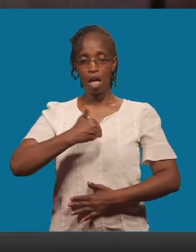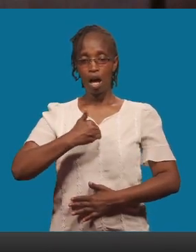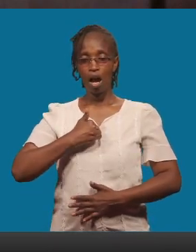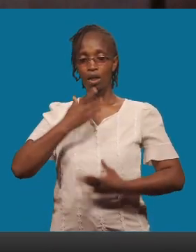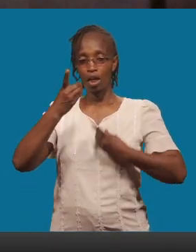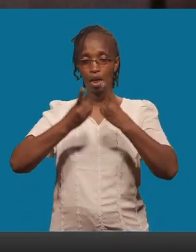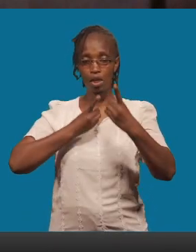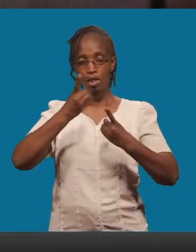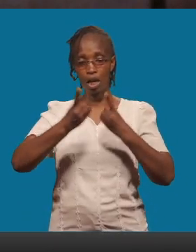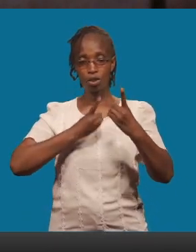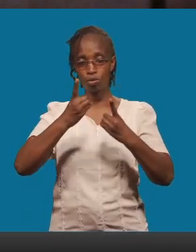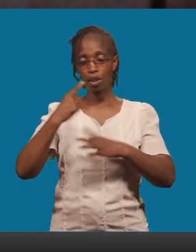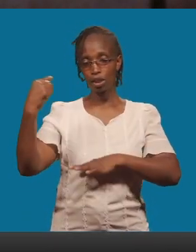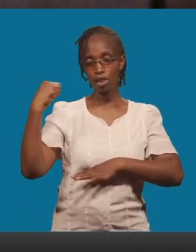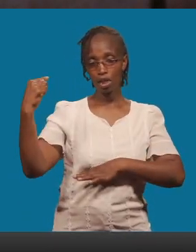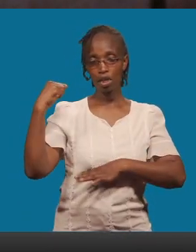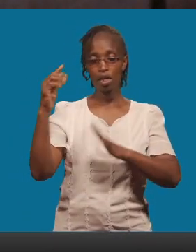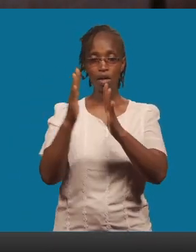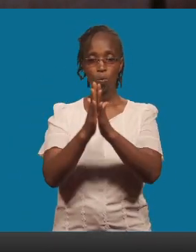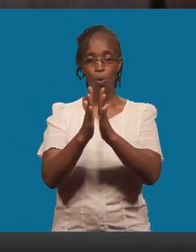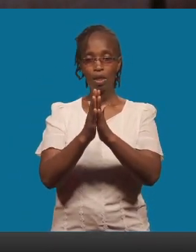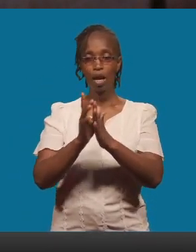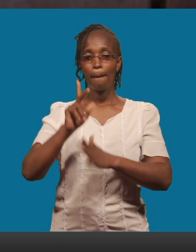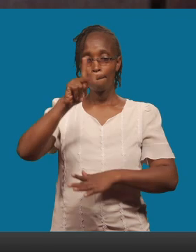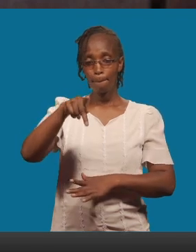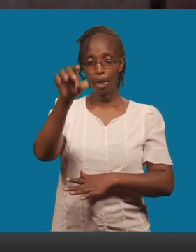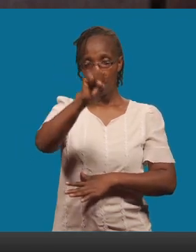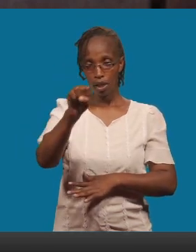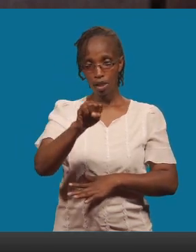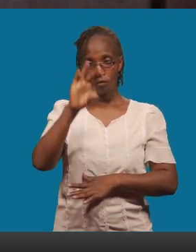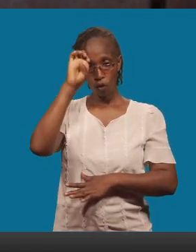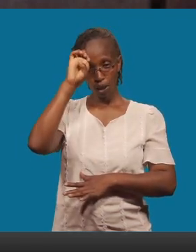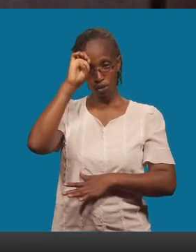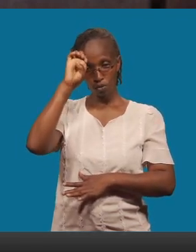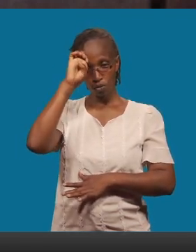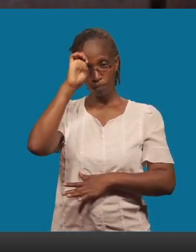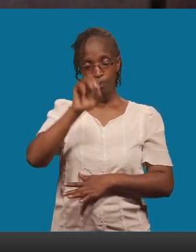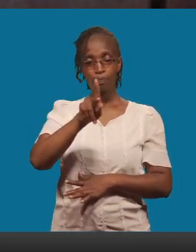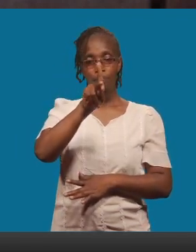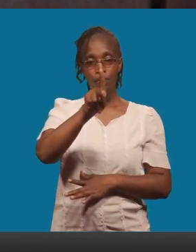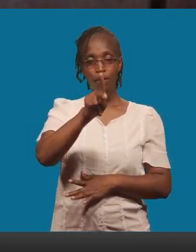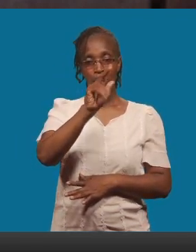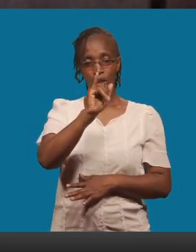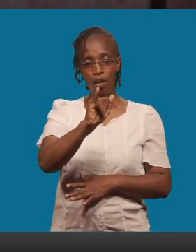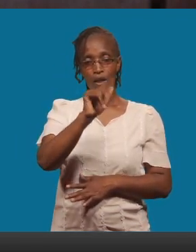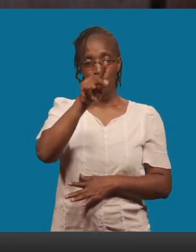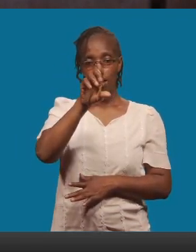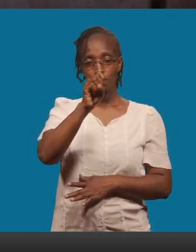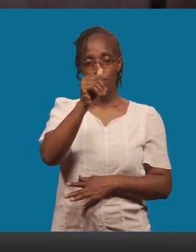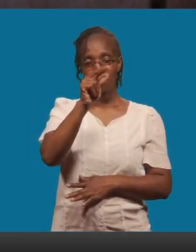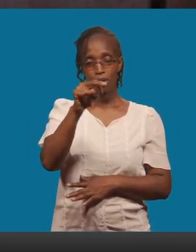I had a discussion, lengthy discussion yesterday with the PS for Education, Dr. Berio Kipsang, and my colleague,